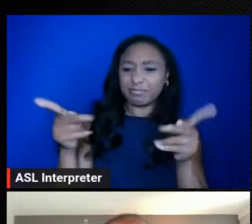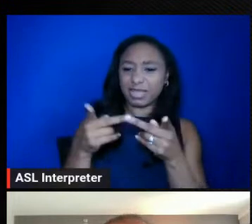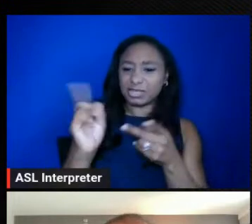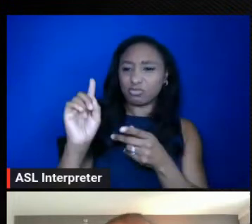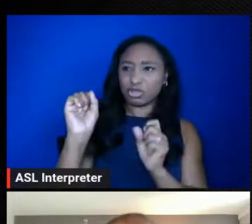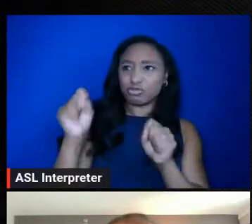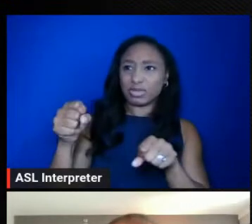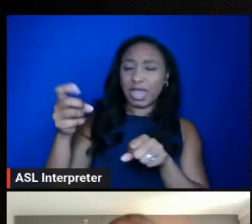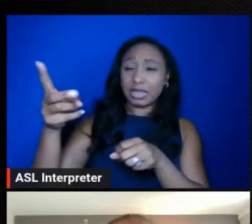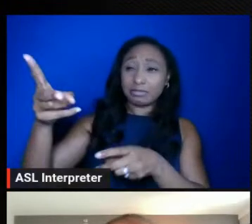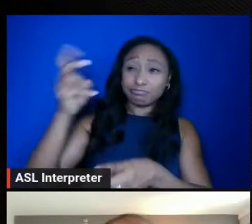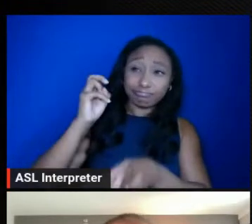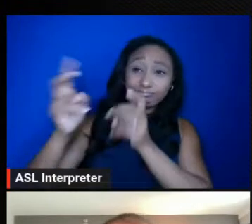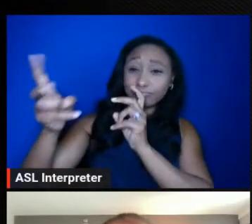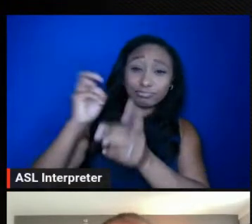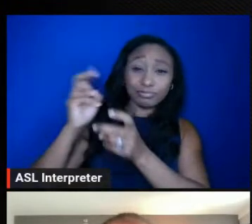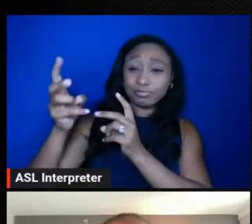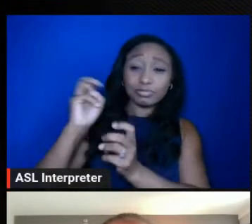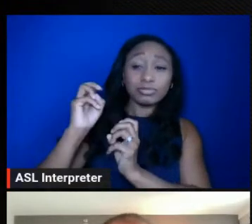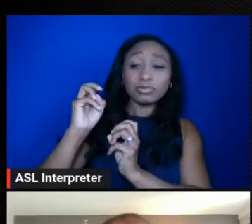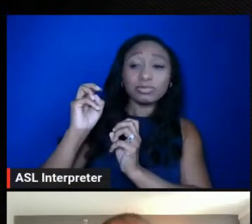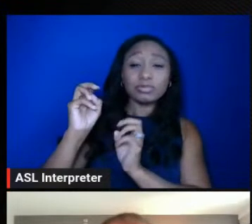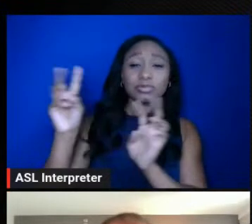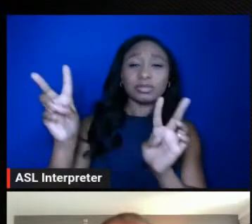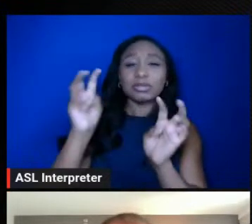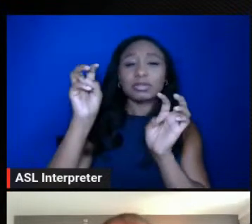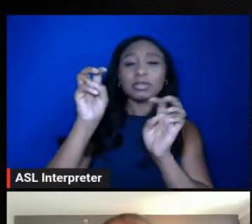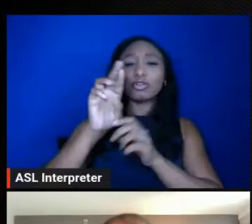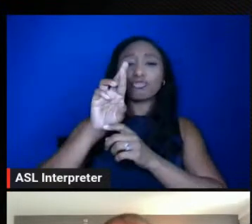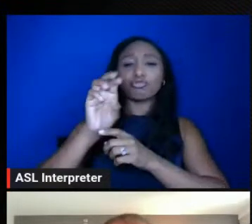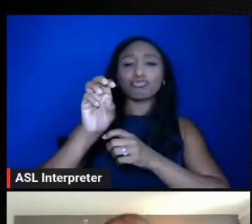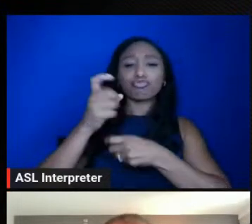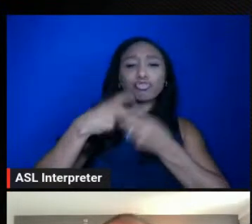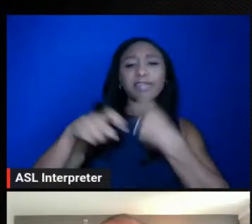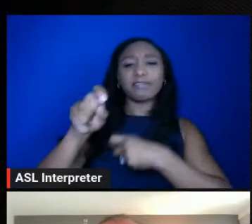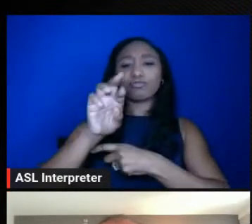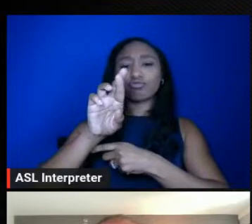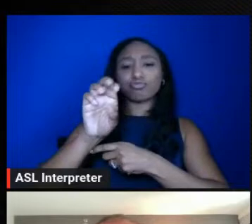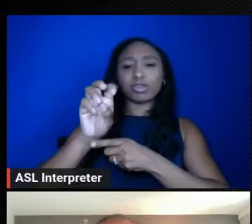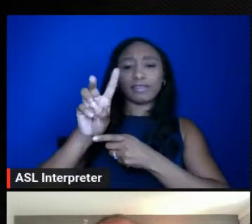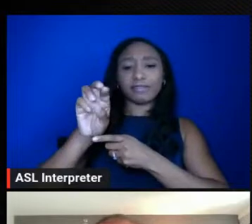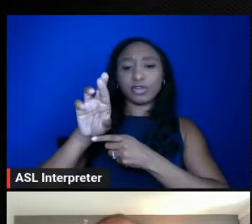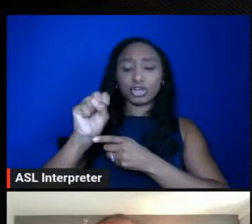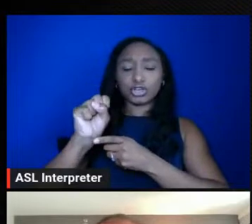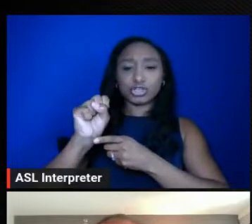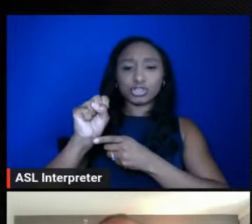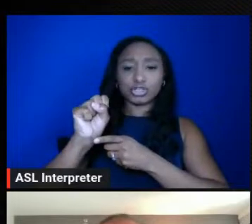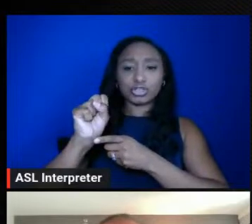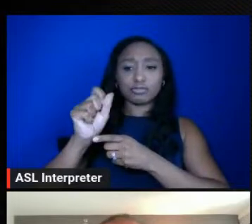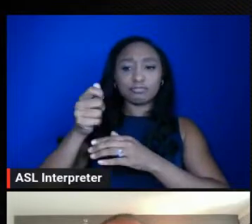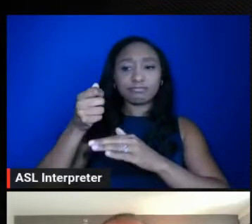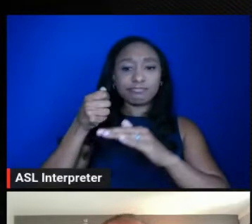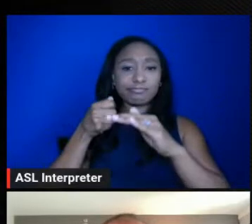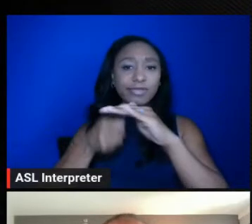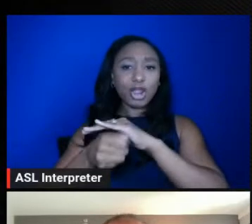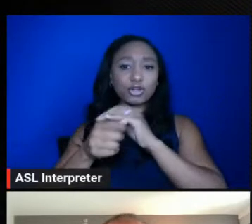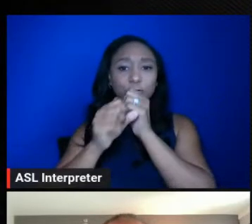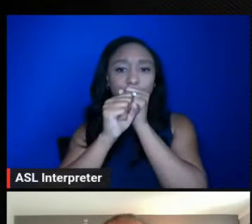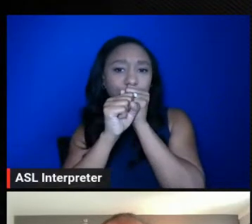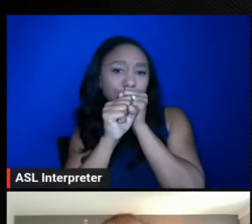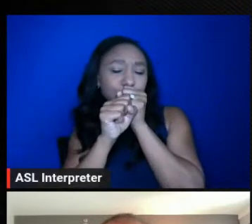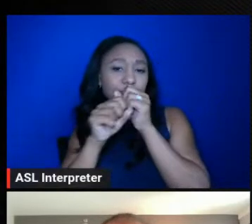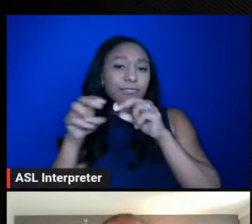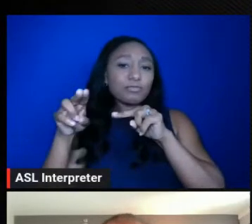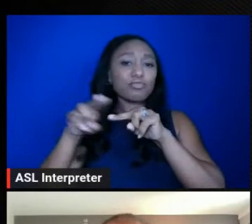America's reverse underground railroad. So when I use that phrase today, reverse